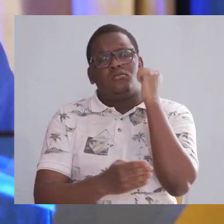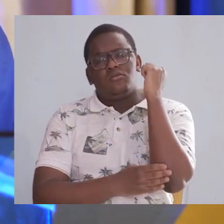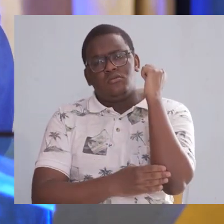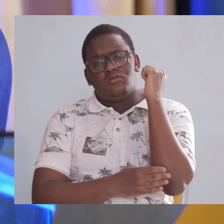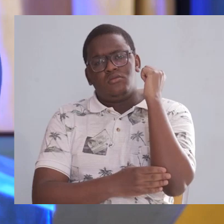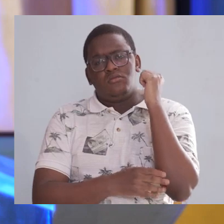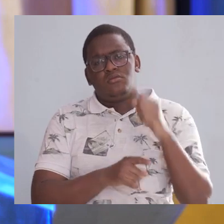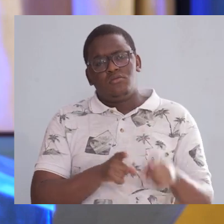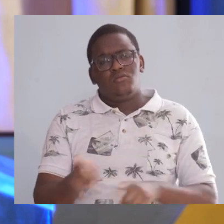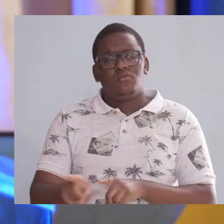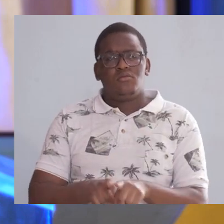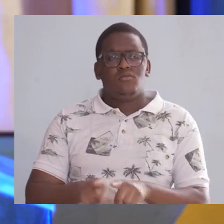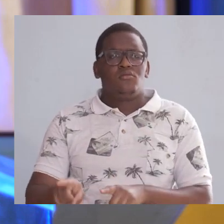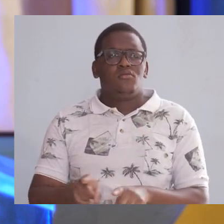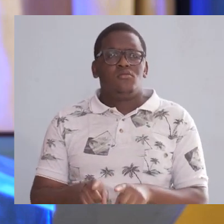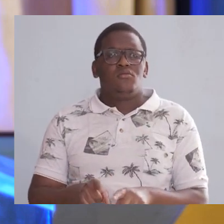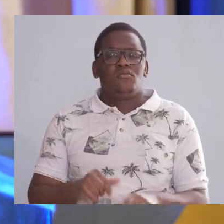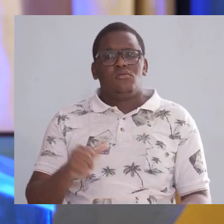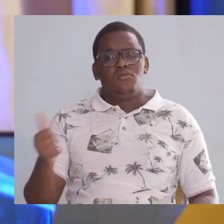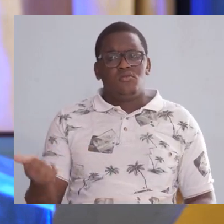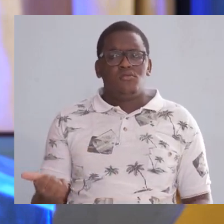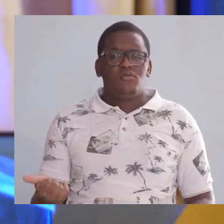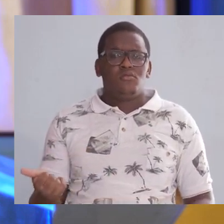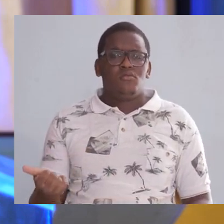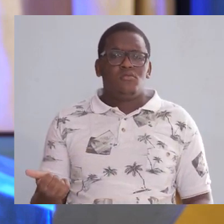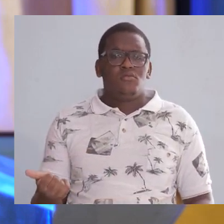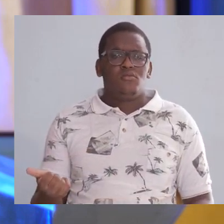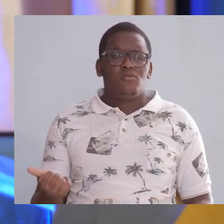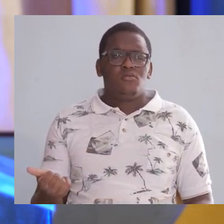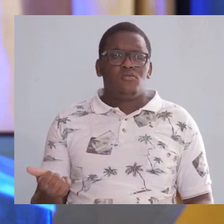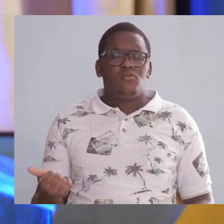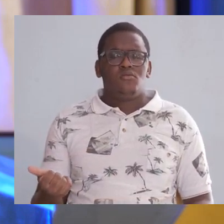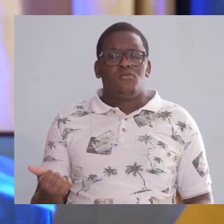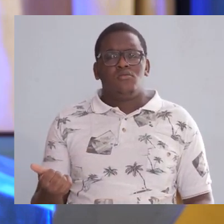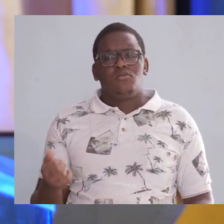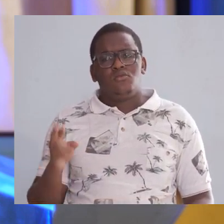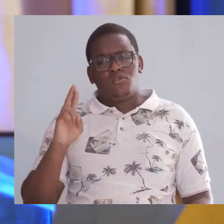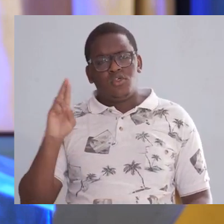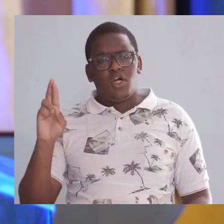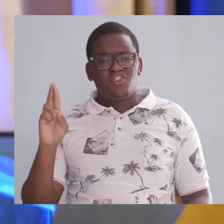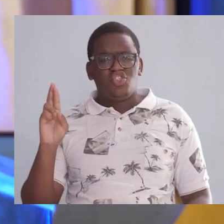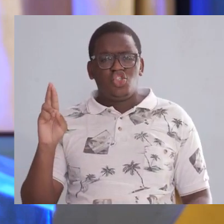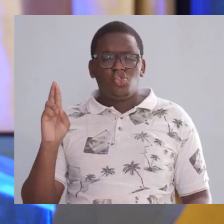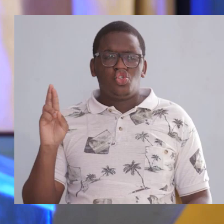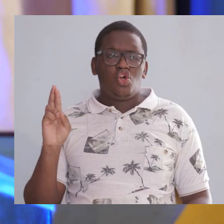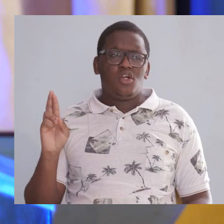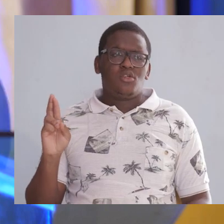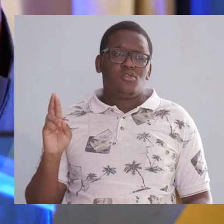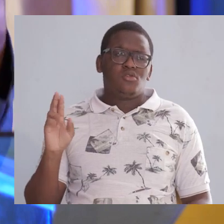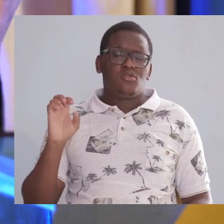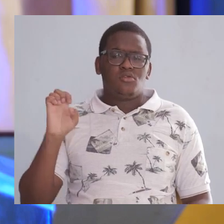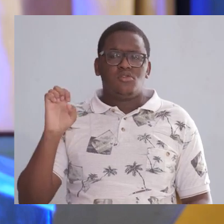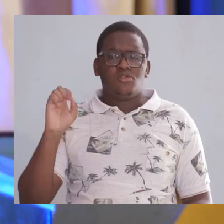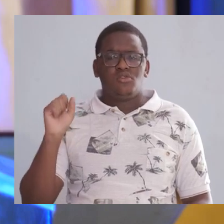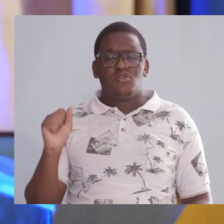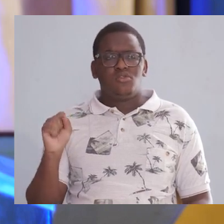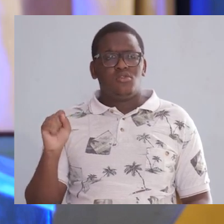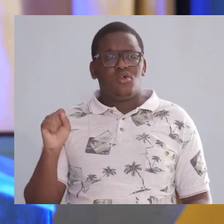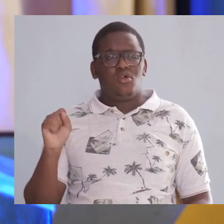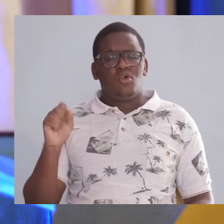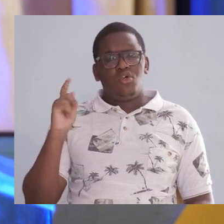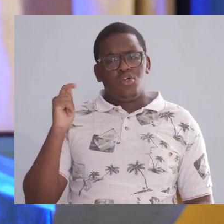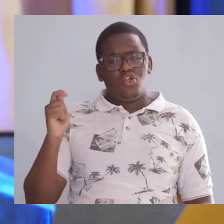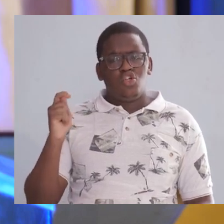Then the other thing I want to talk about is restitution from the thief. It is expected that if you have